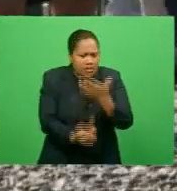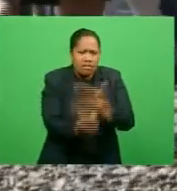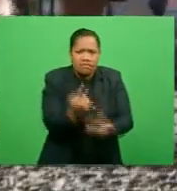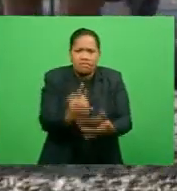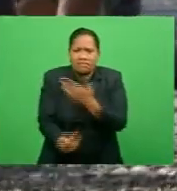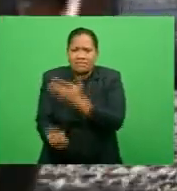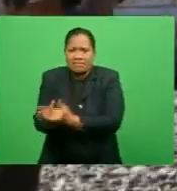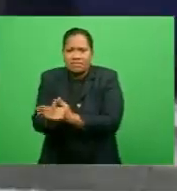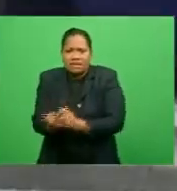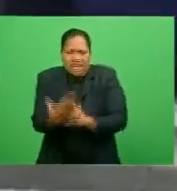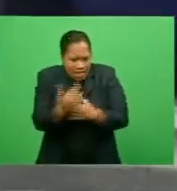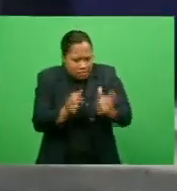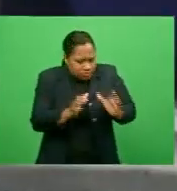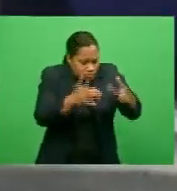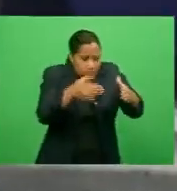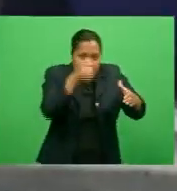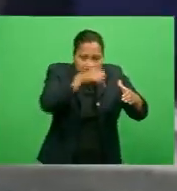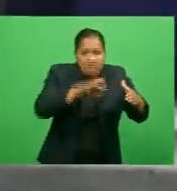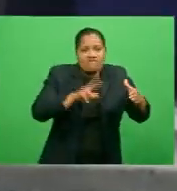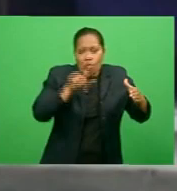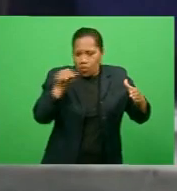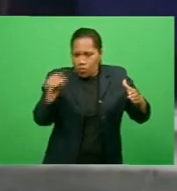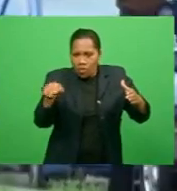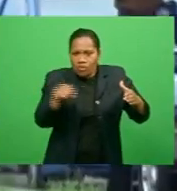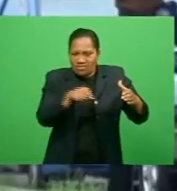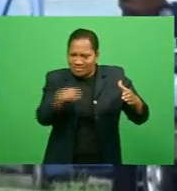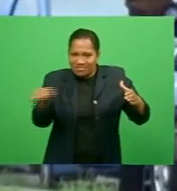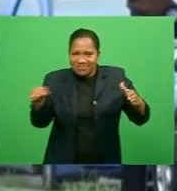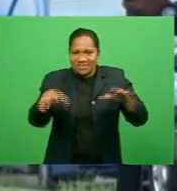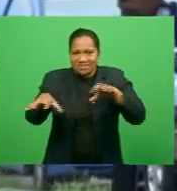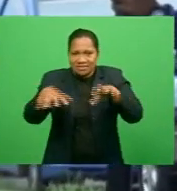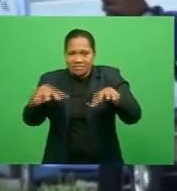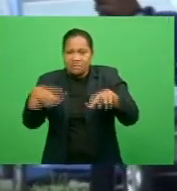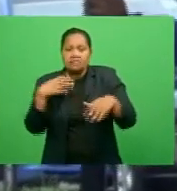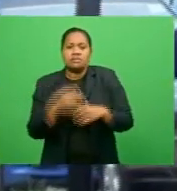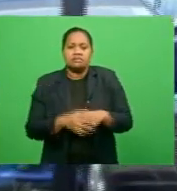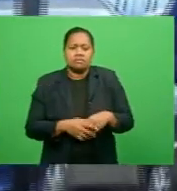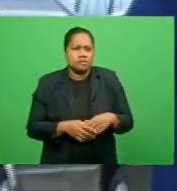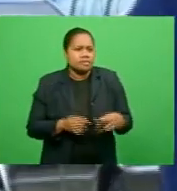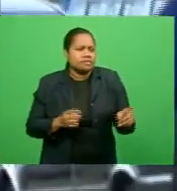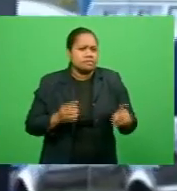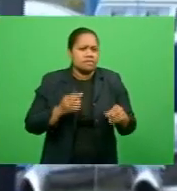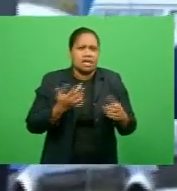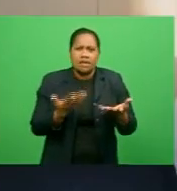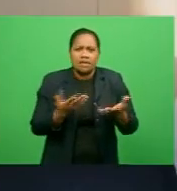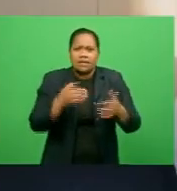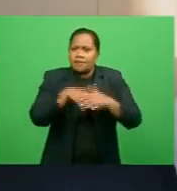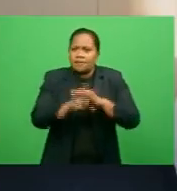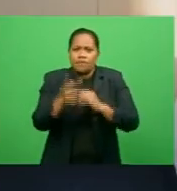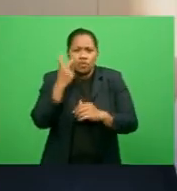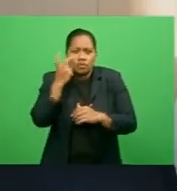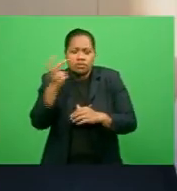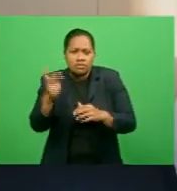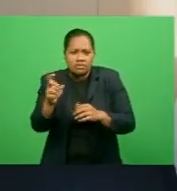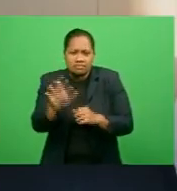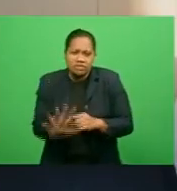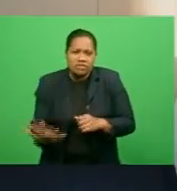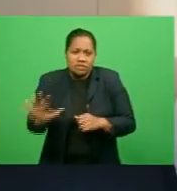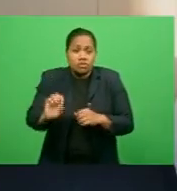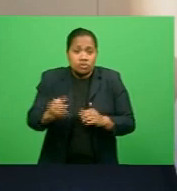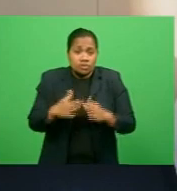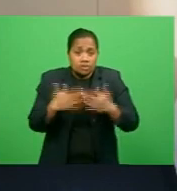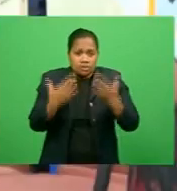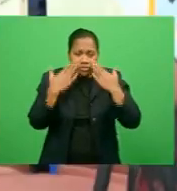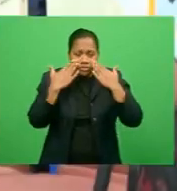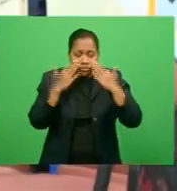a market for it as well, particularly in the tourist areas. So there's all sorts of vulnerability that children are facing